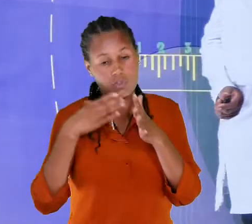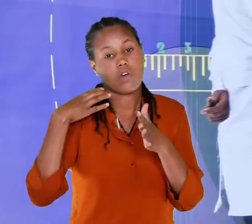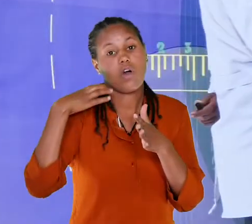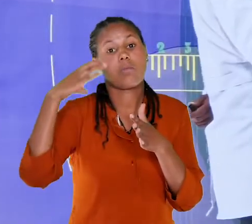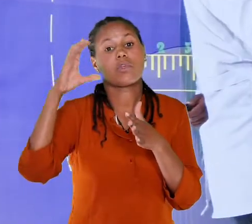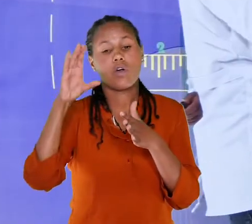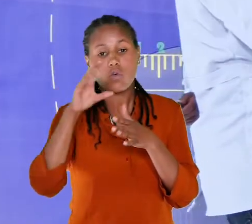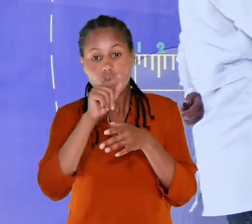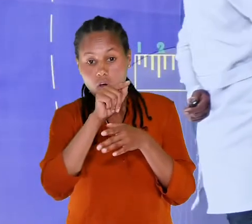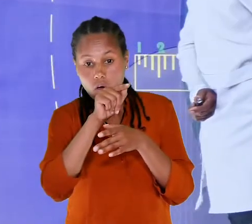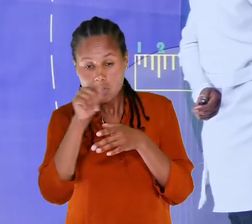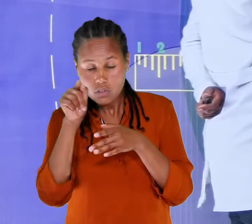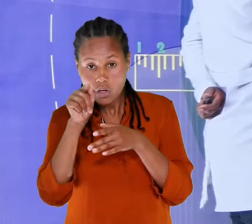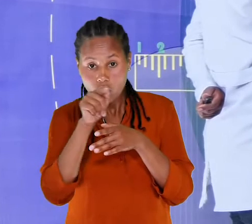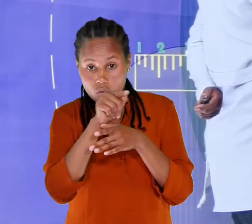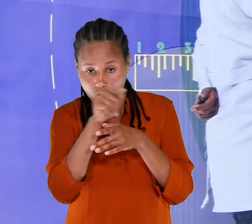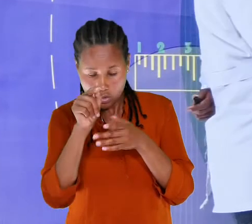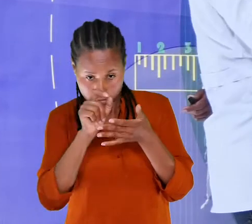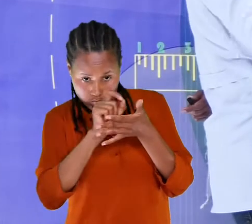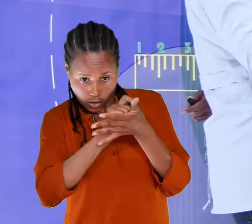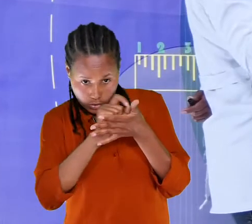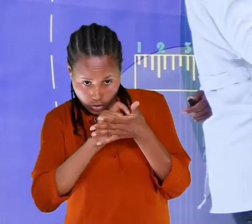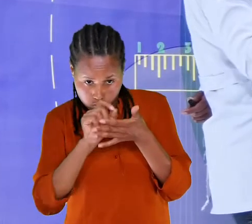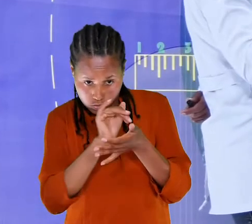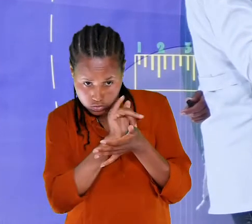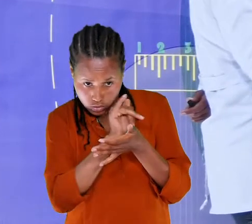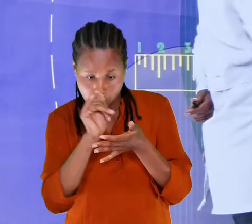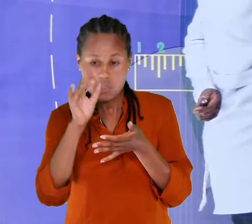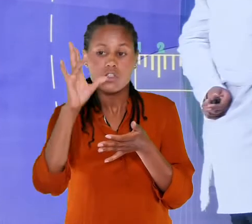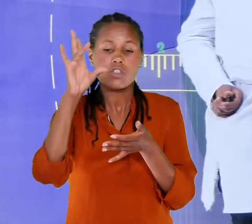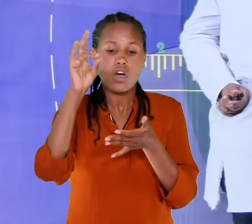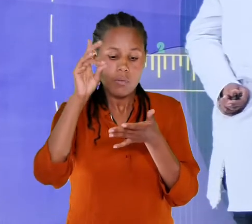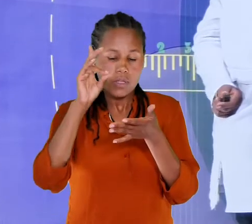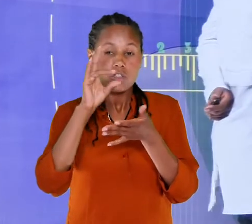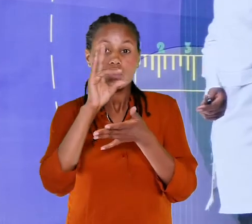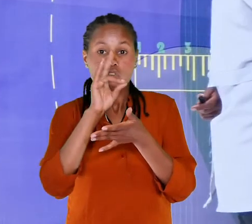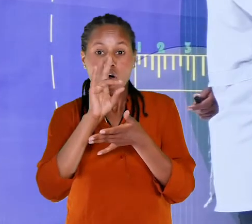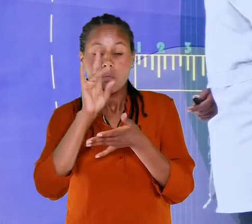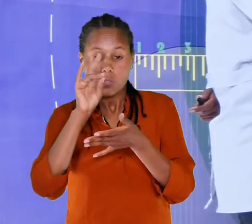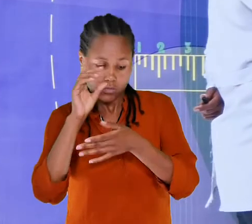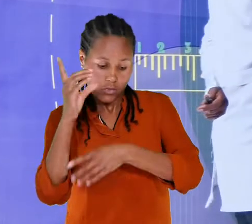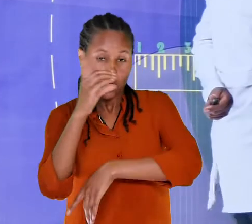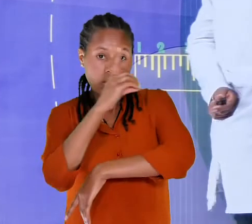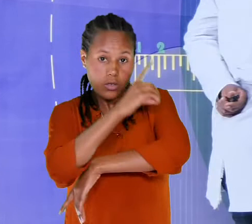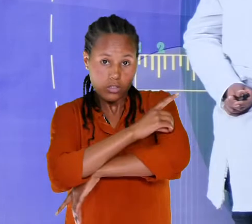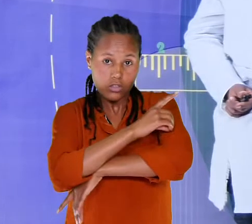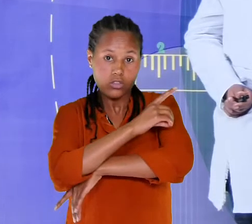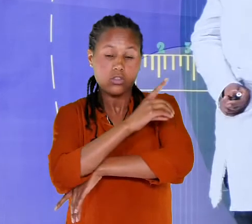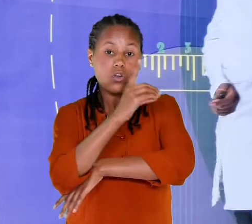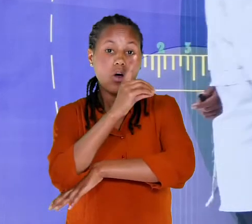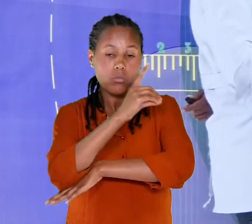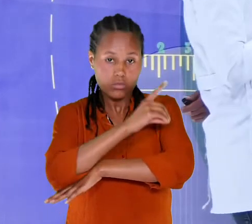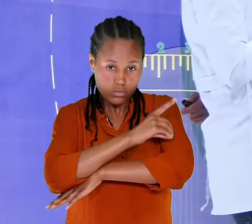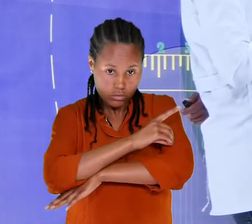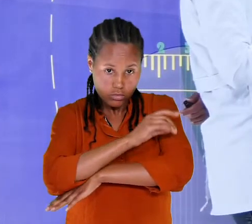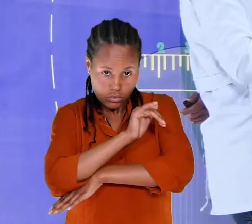If you are writing such kinds of words or 7 days of the week, please don't forget starting from capital